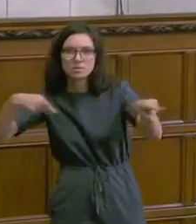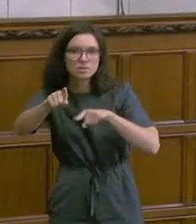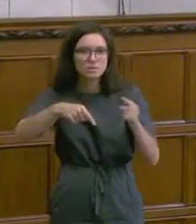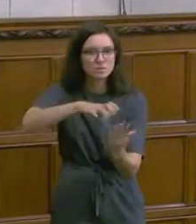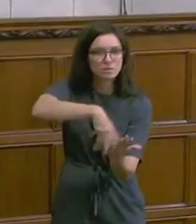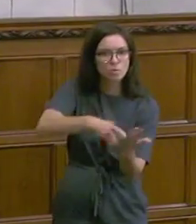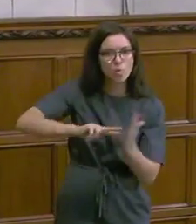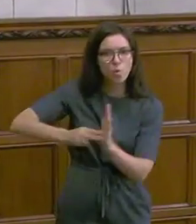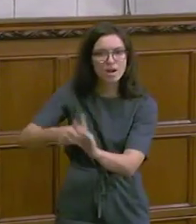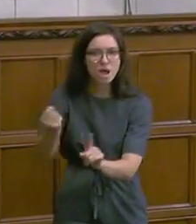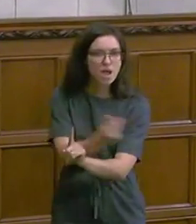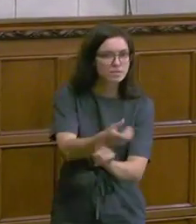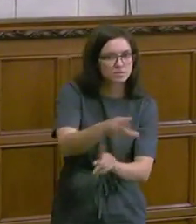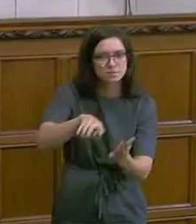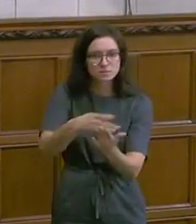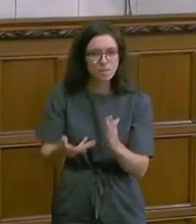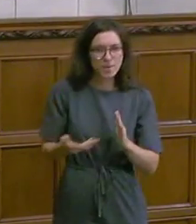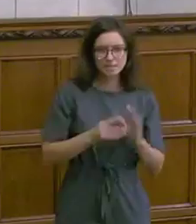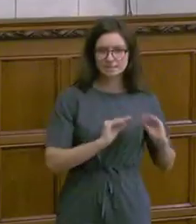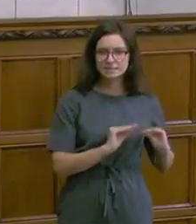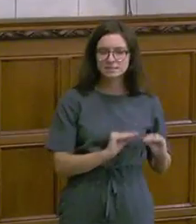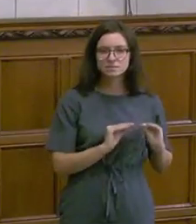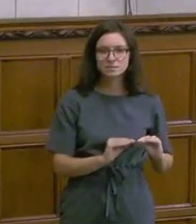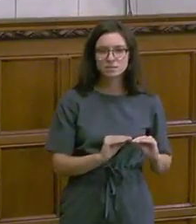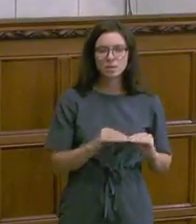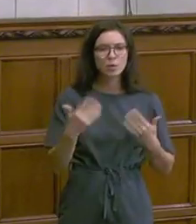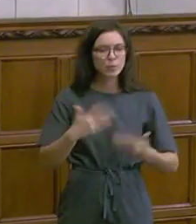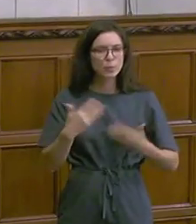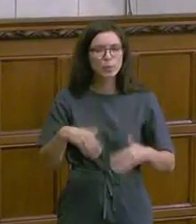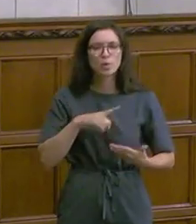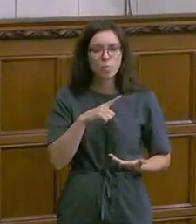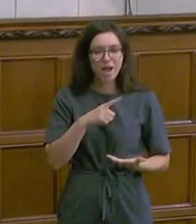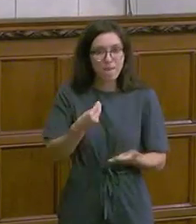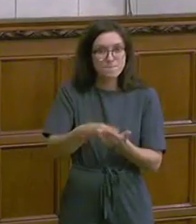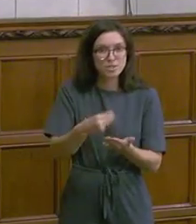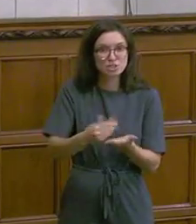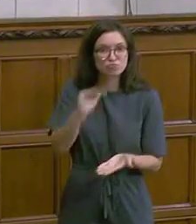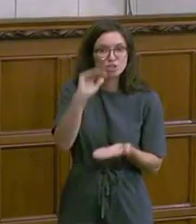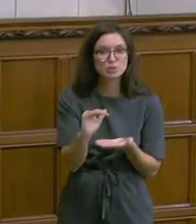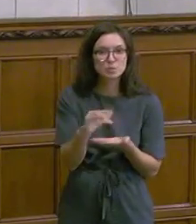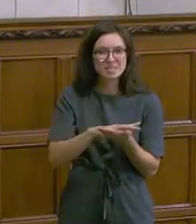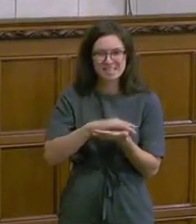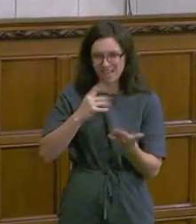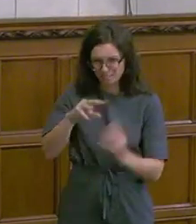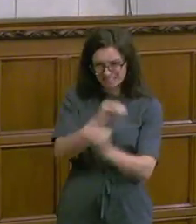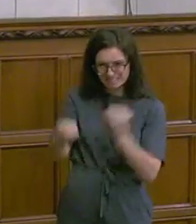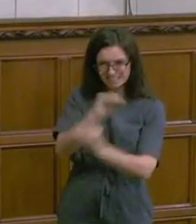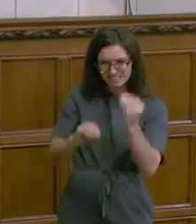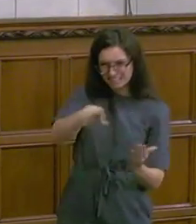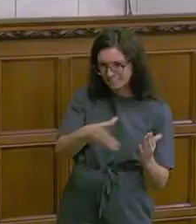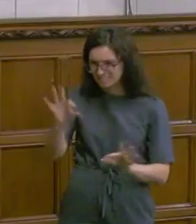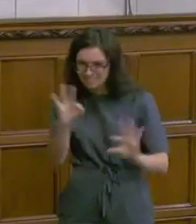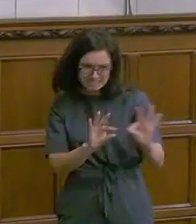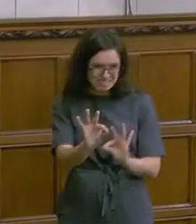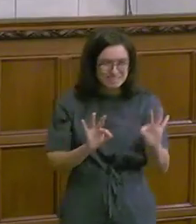classroom, juggling budgets and timetables because the school's overall budget has been reduced. They're striving to do their best by the children,